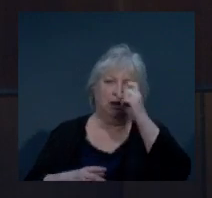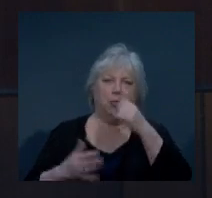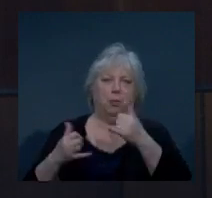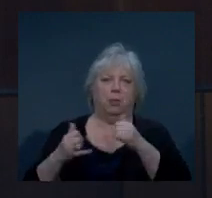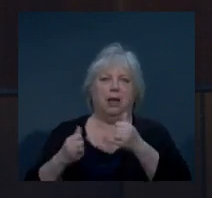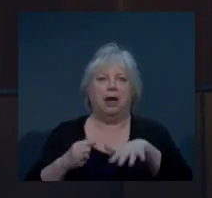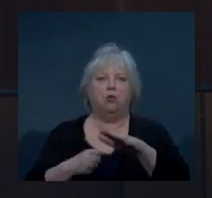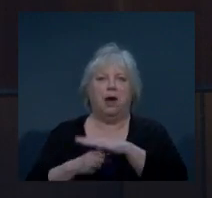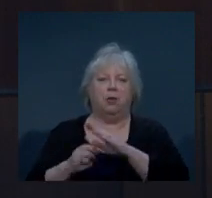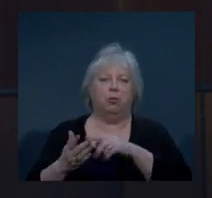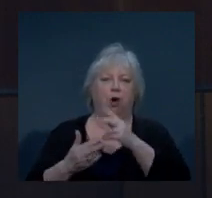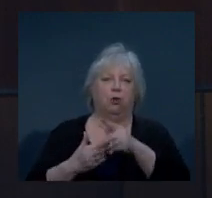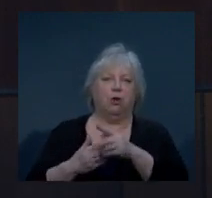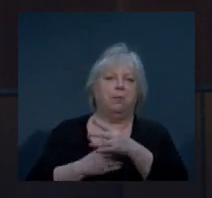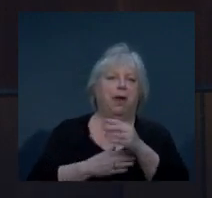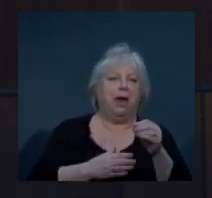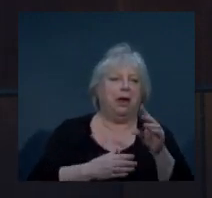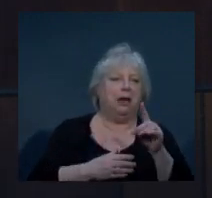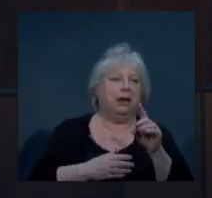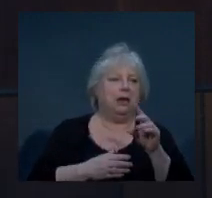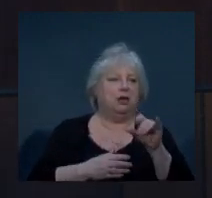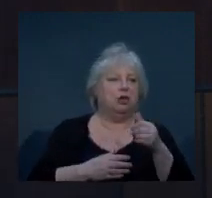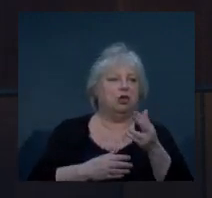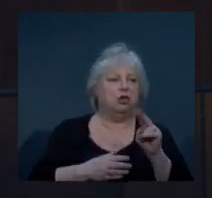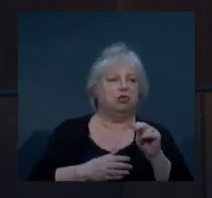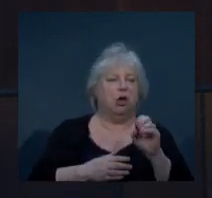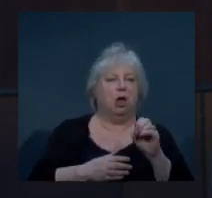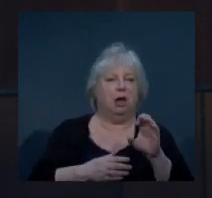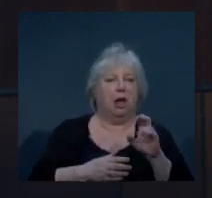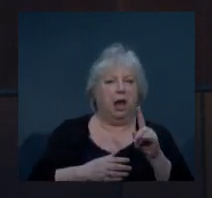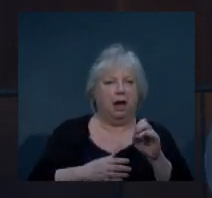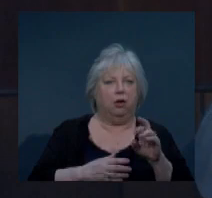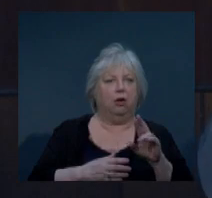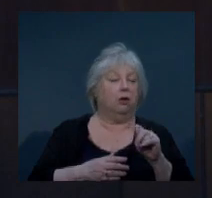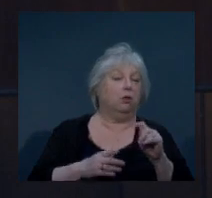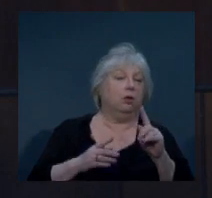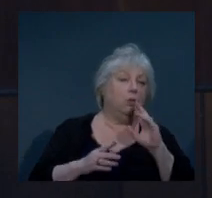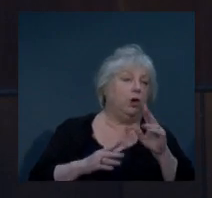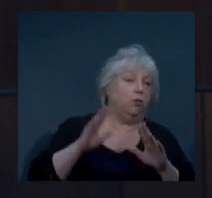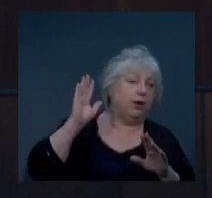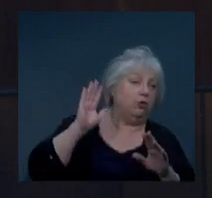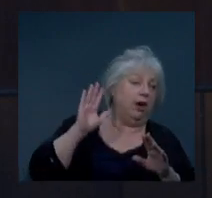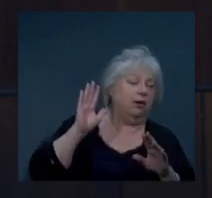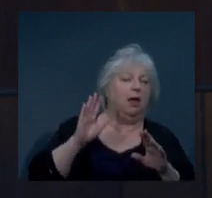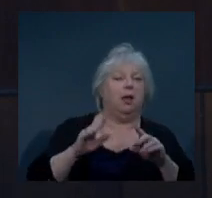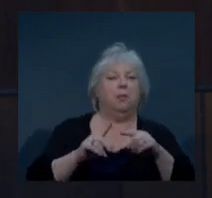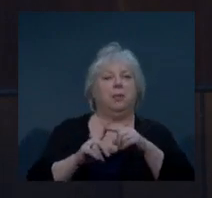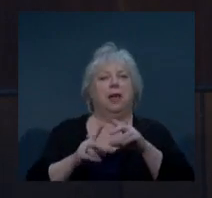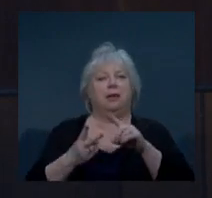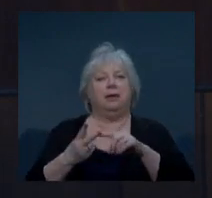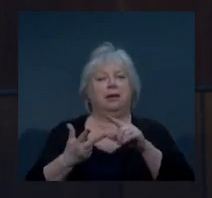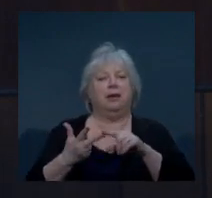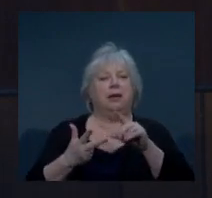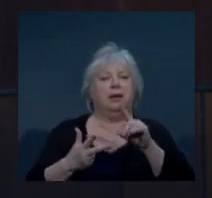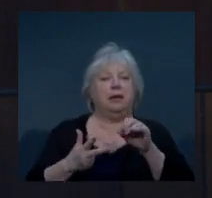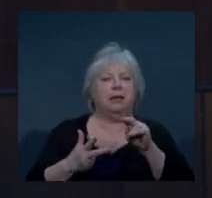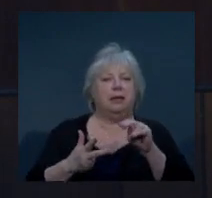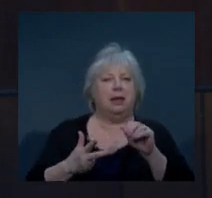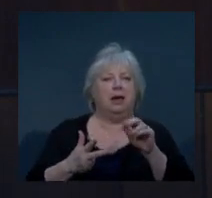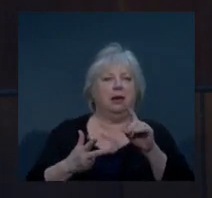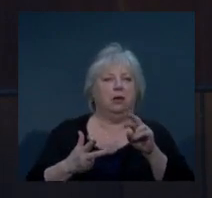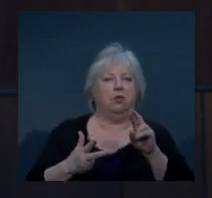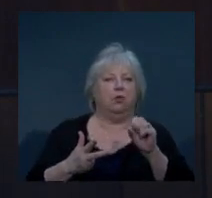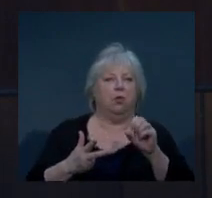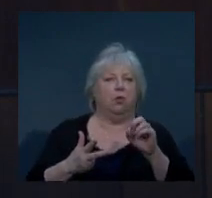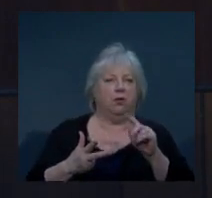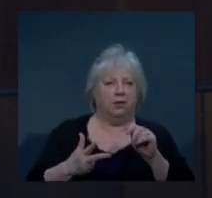Playground program, as well as John Eckert, who's the director. So, Mr. Eckert, if you raise your hand, as well as Dana Dorsett, who